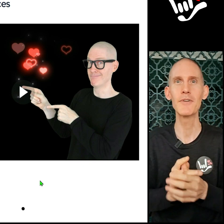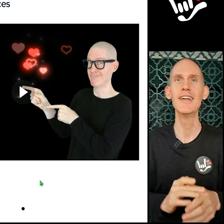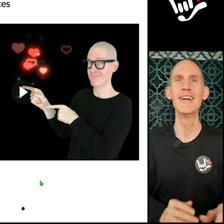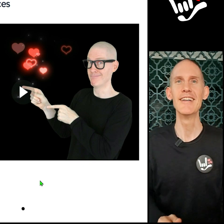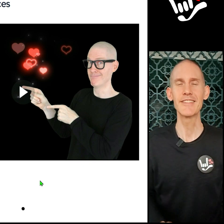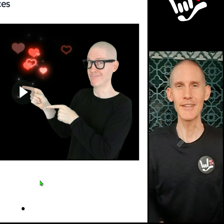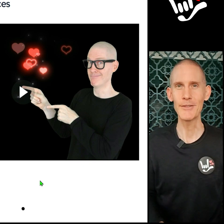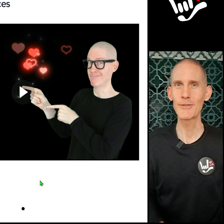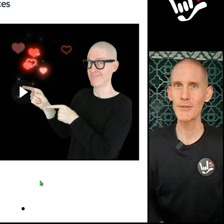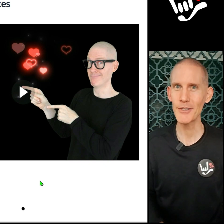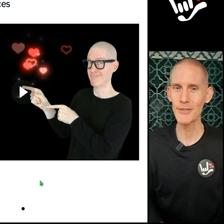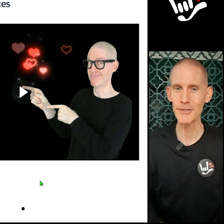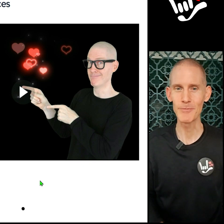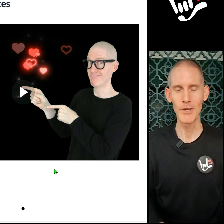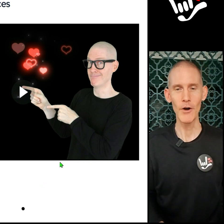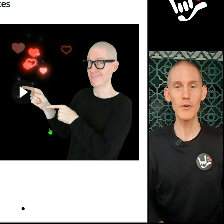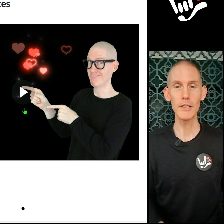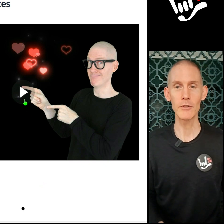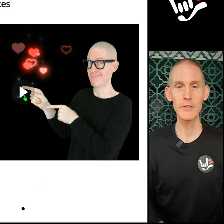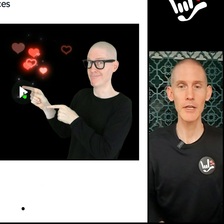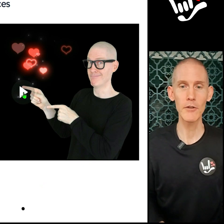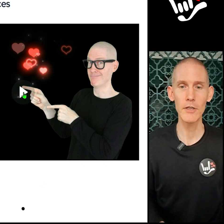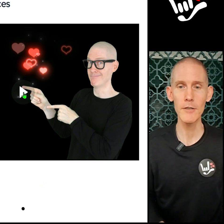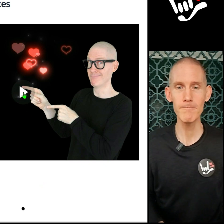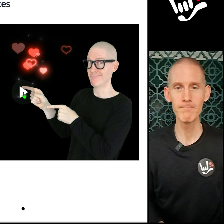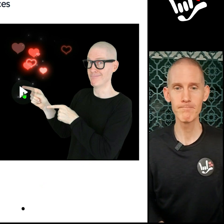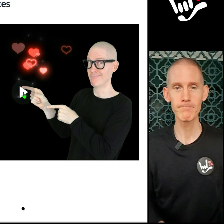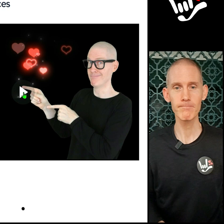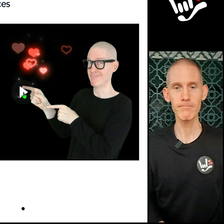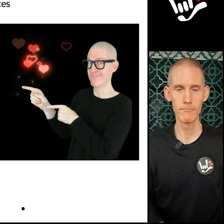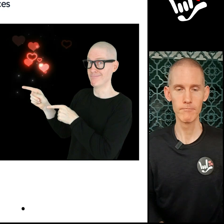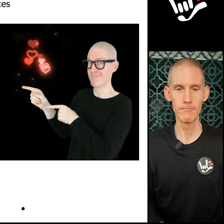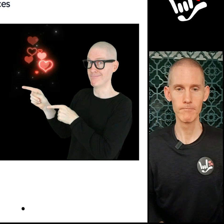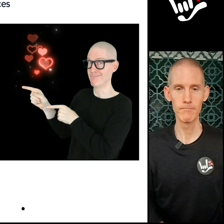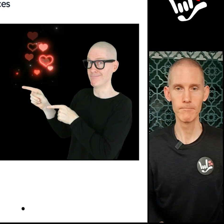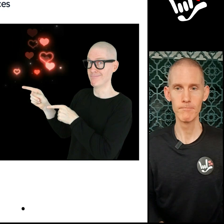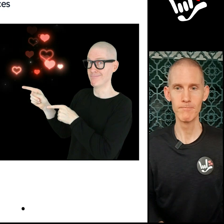create different sentence structures. Okay, so let's take a look here.